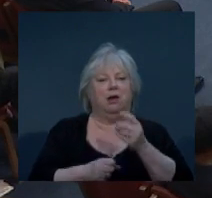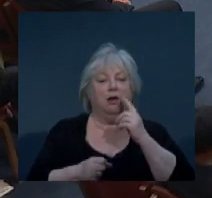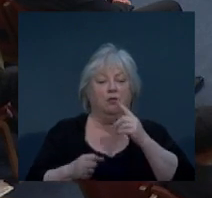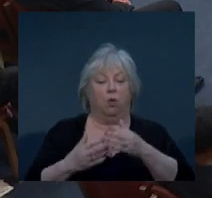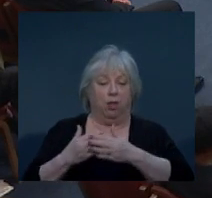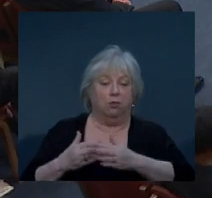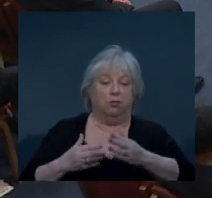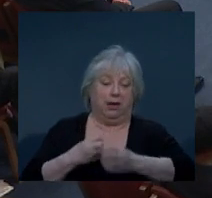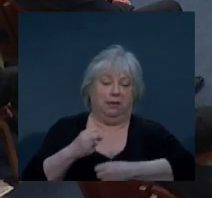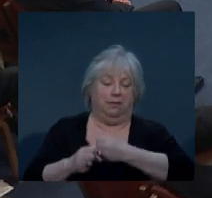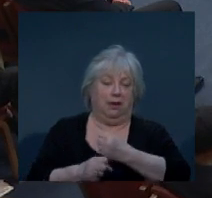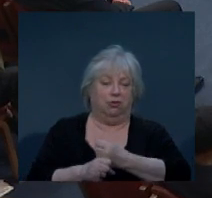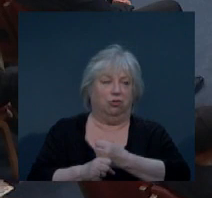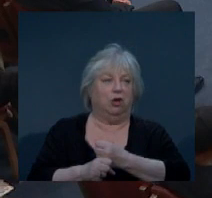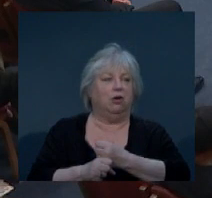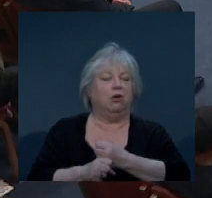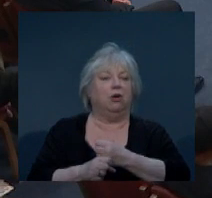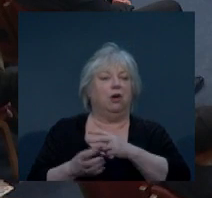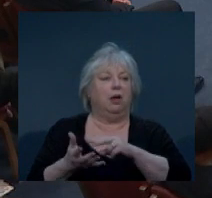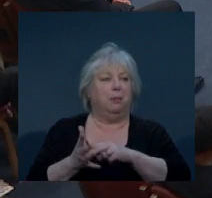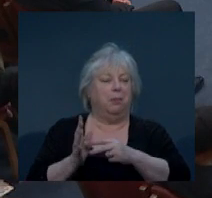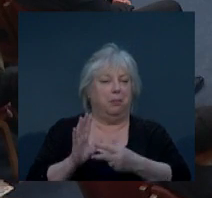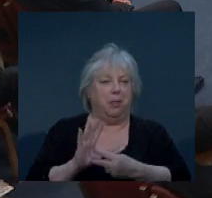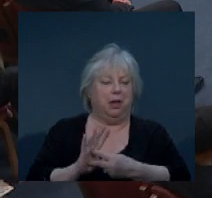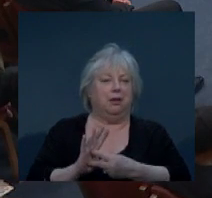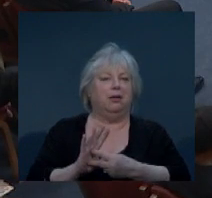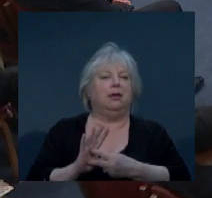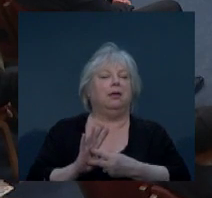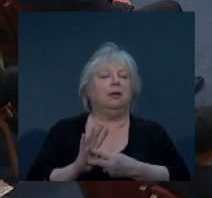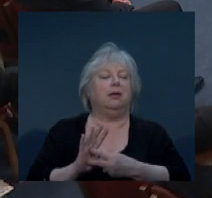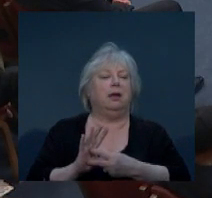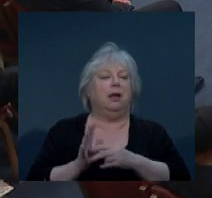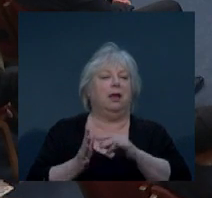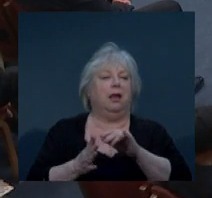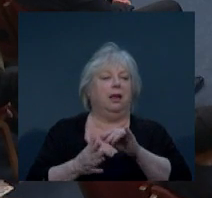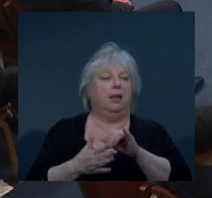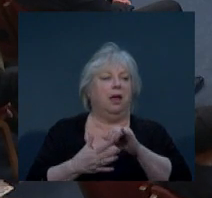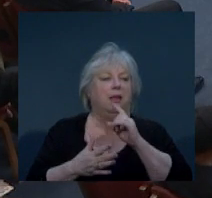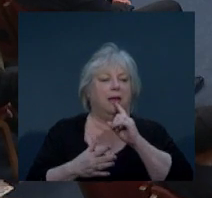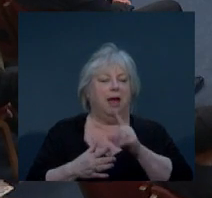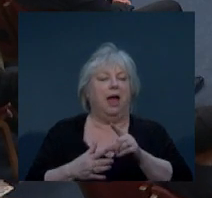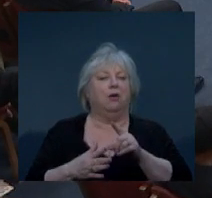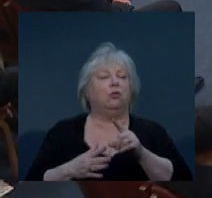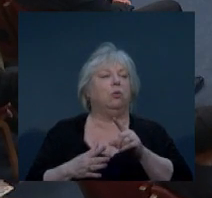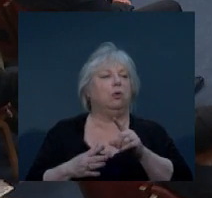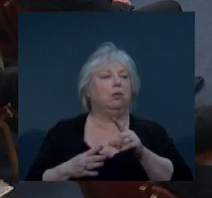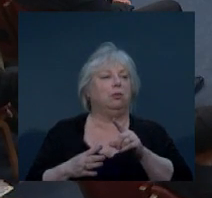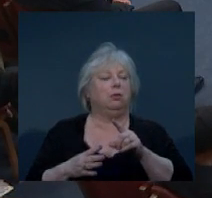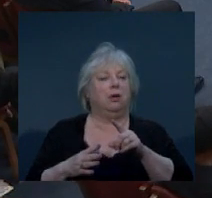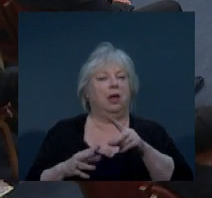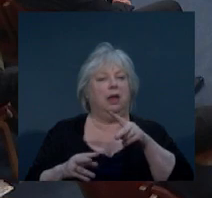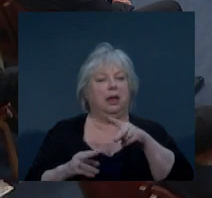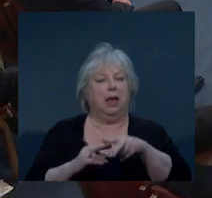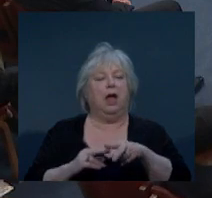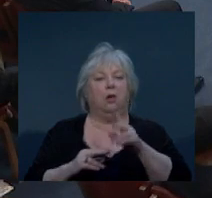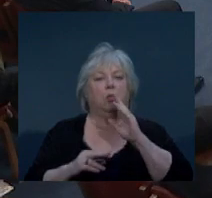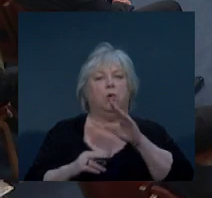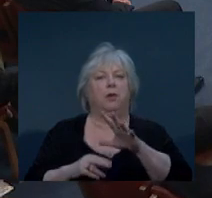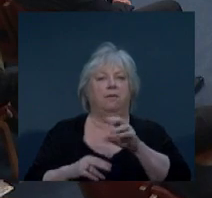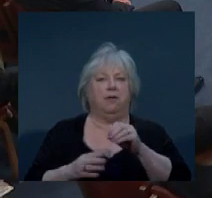remaining months that we have in the year 2019. It'll be realized as the budget amendment is set forth right now as